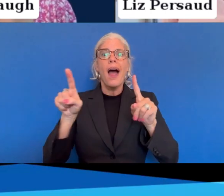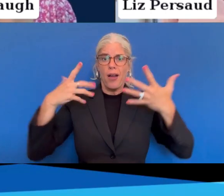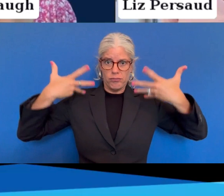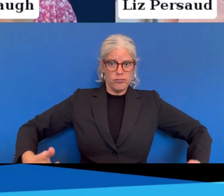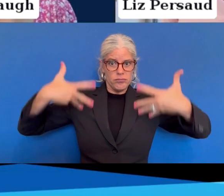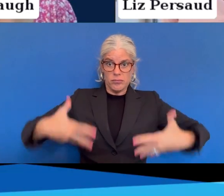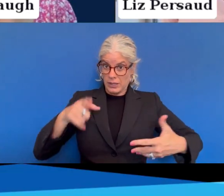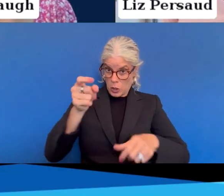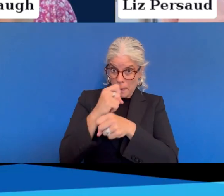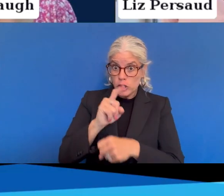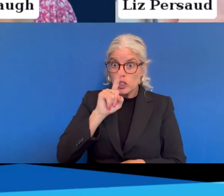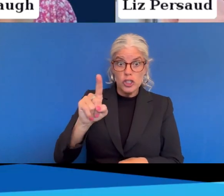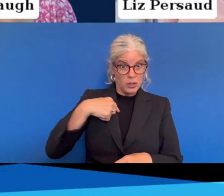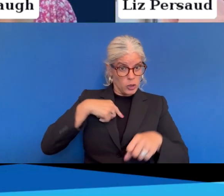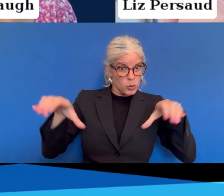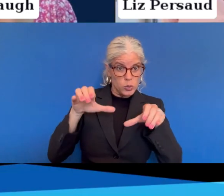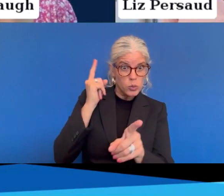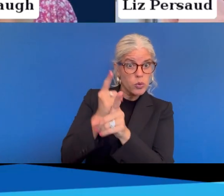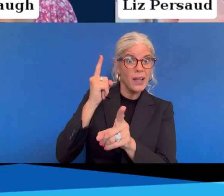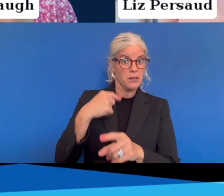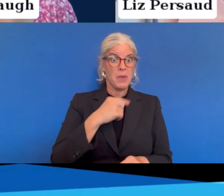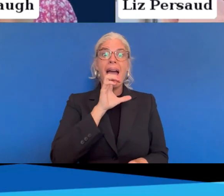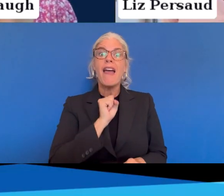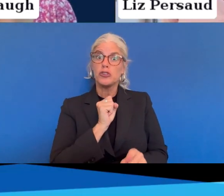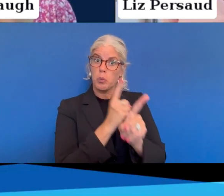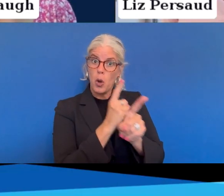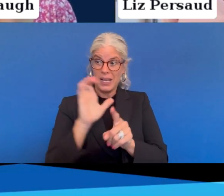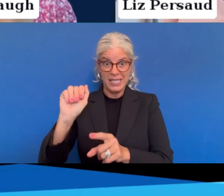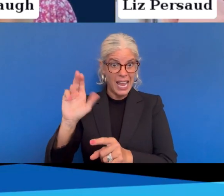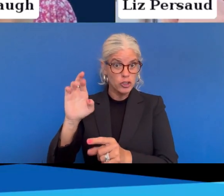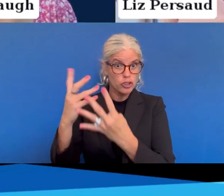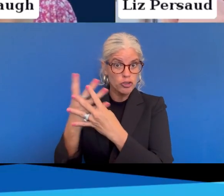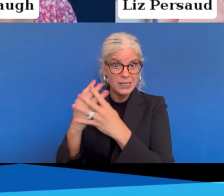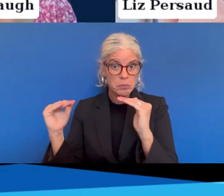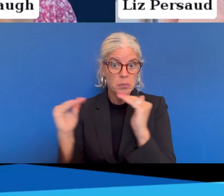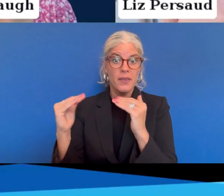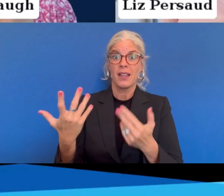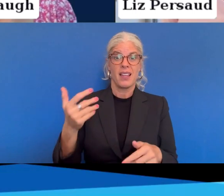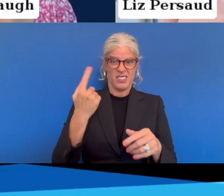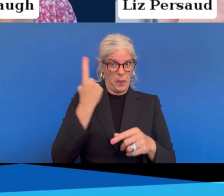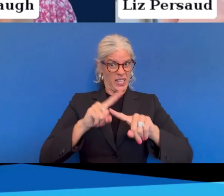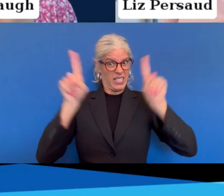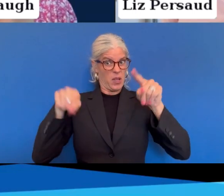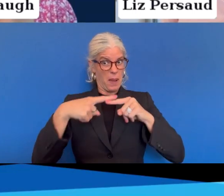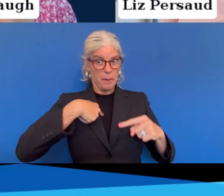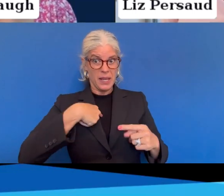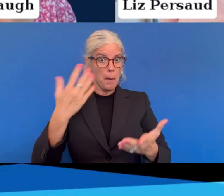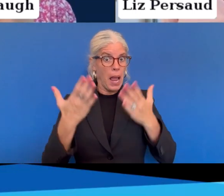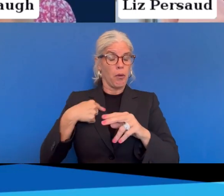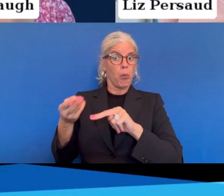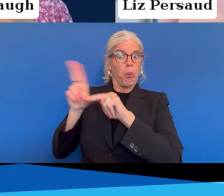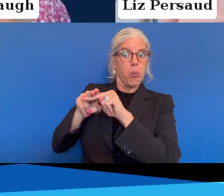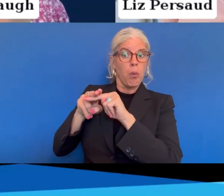you be making sure that I'm doing other age-appropriate cancer screening? Is there anything unique about me that might make it more